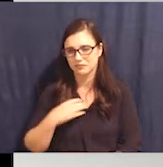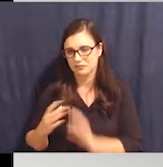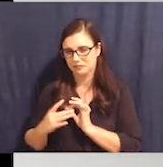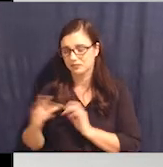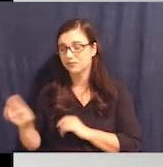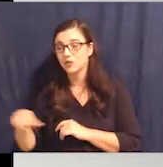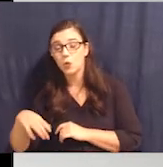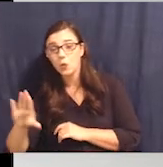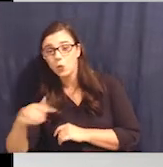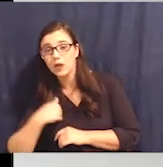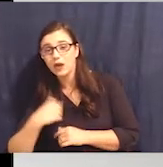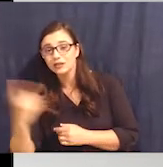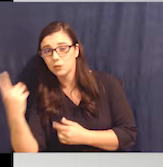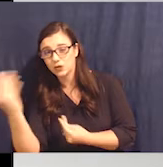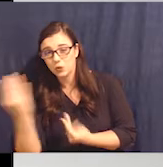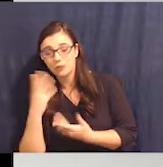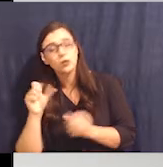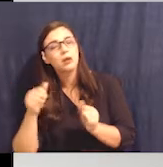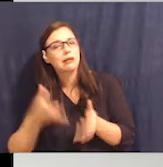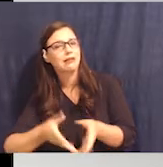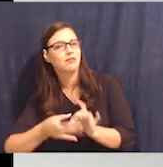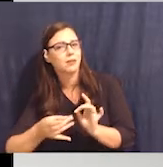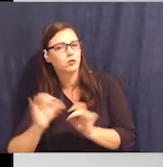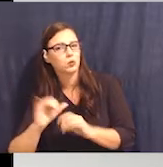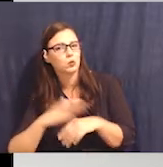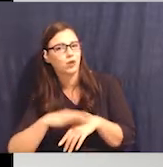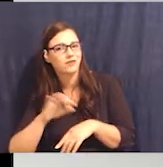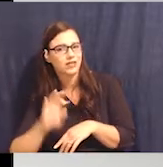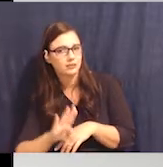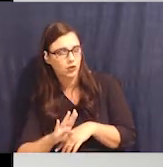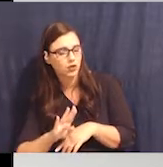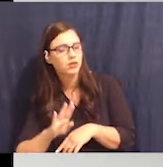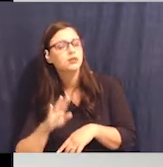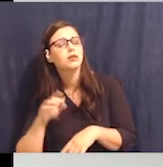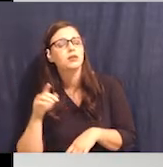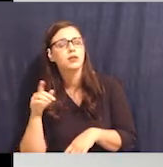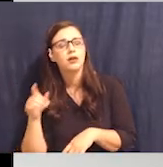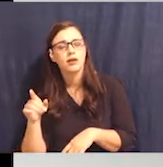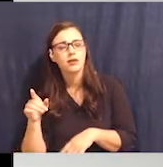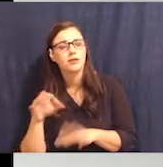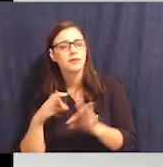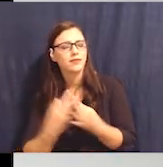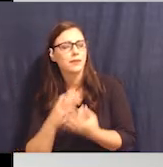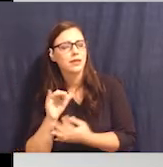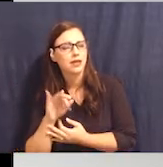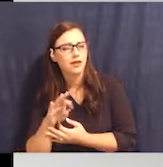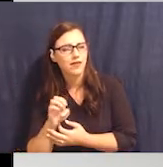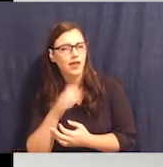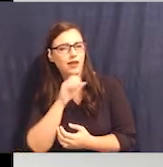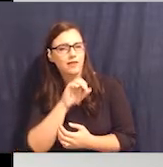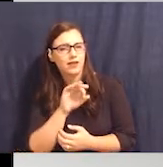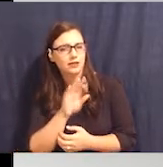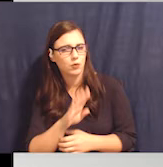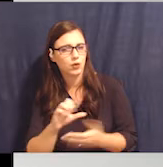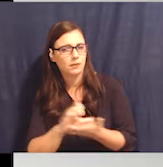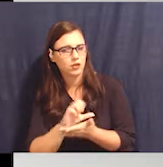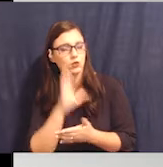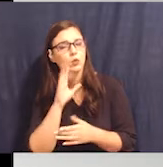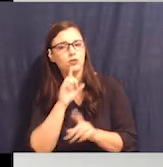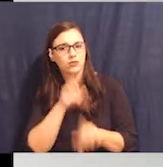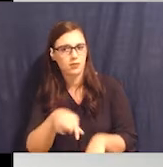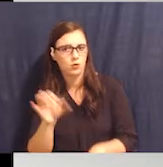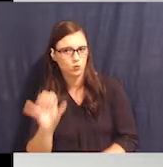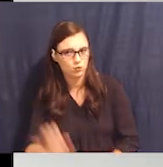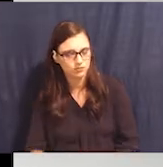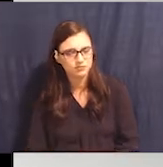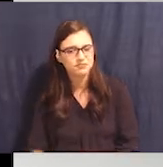Oh, and I'm told that you can also leave us a message on Facebook, on the Family Cafe Facebook page,